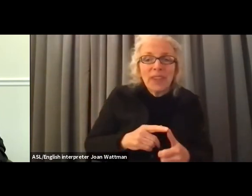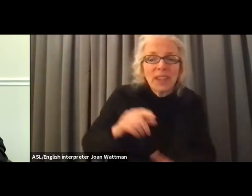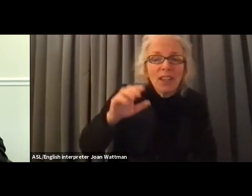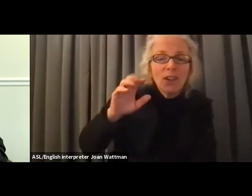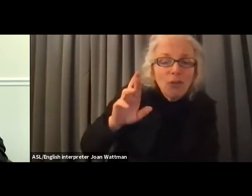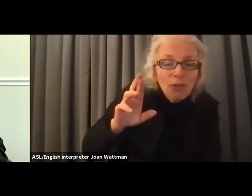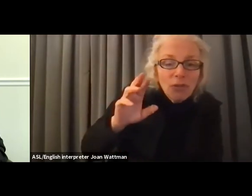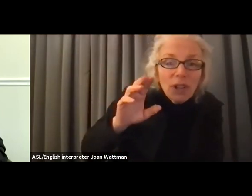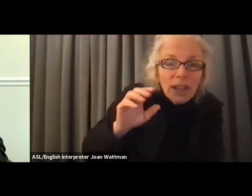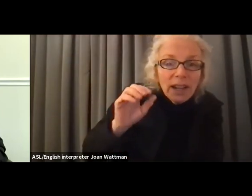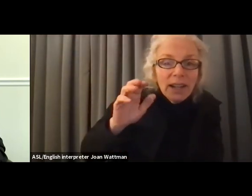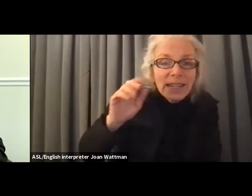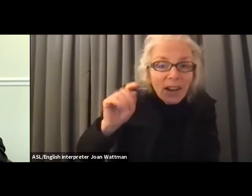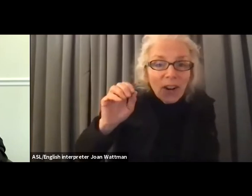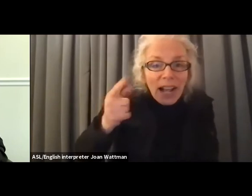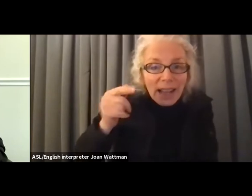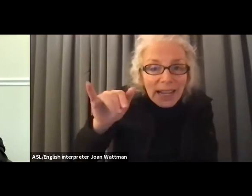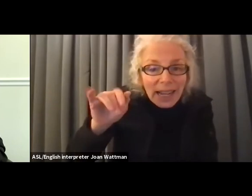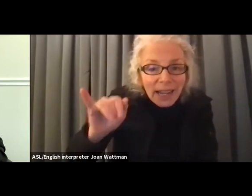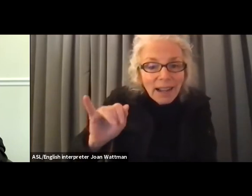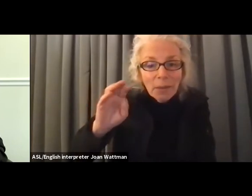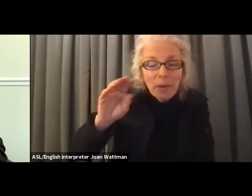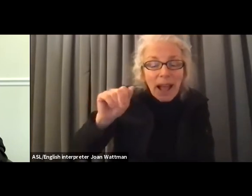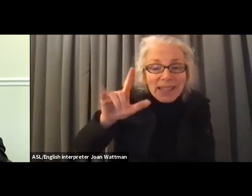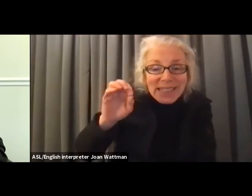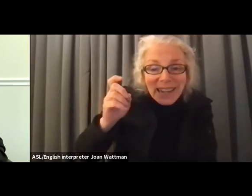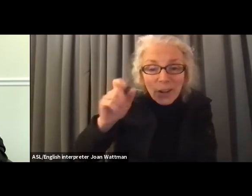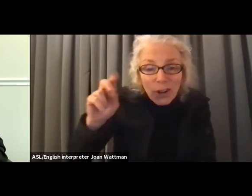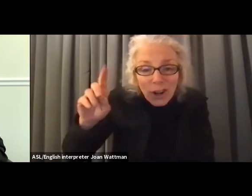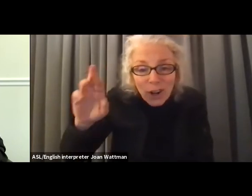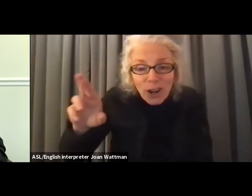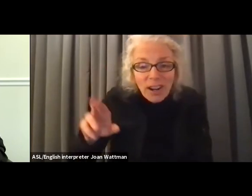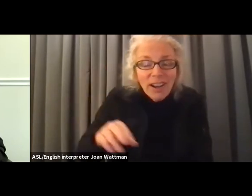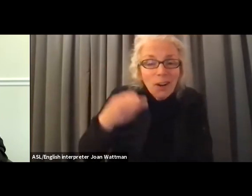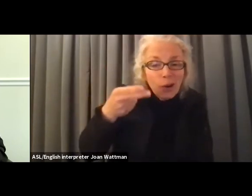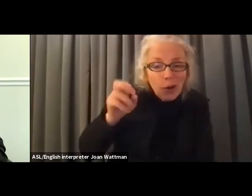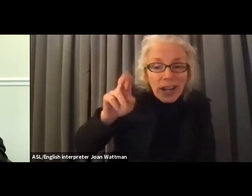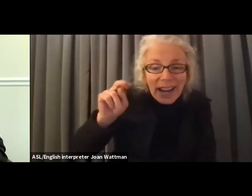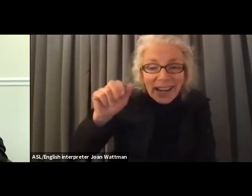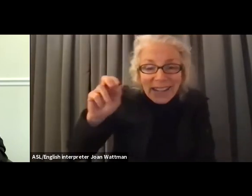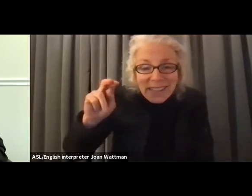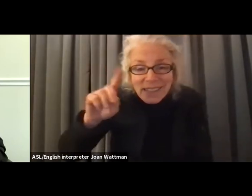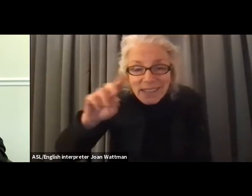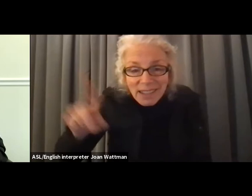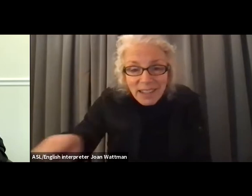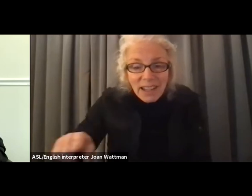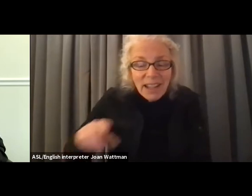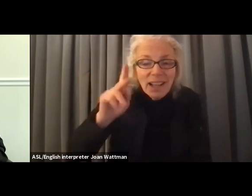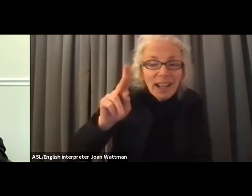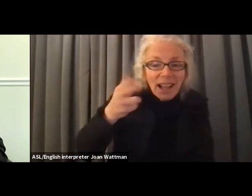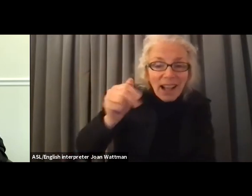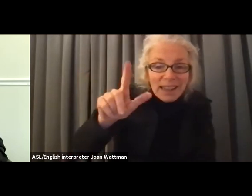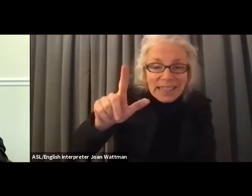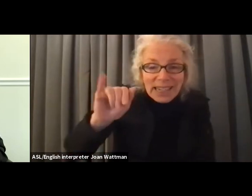Roy, Tariq Ali, Michelle Alexander, Kelly Lytle Hernandez, Rashid Khalidi, Fahd